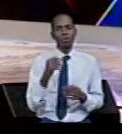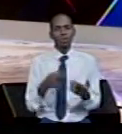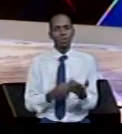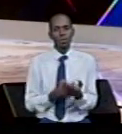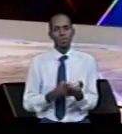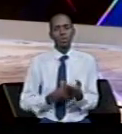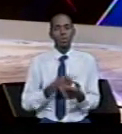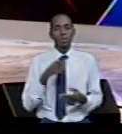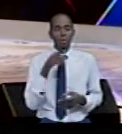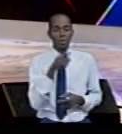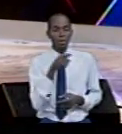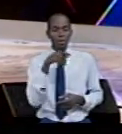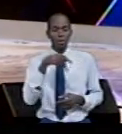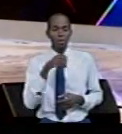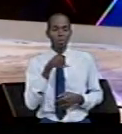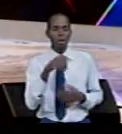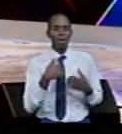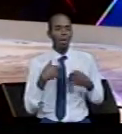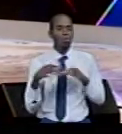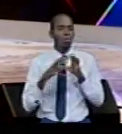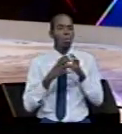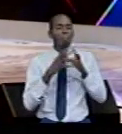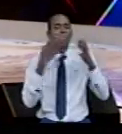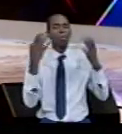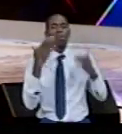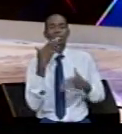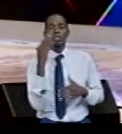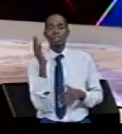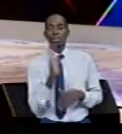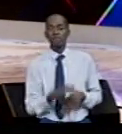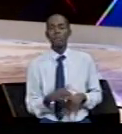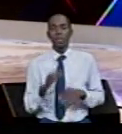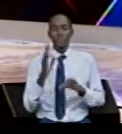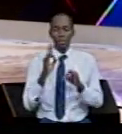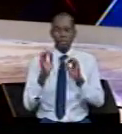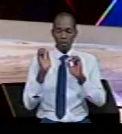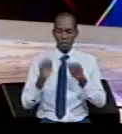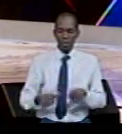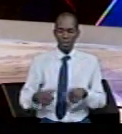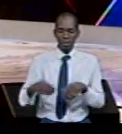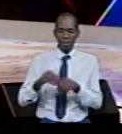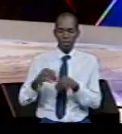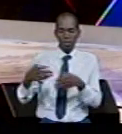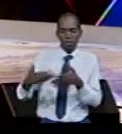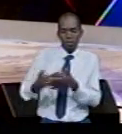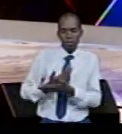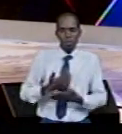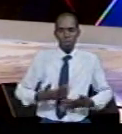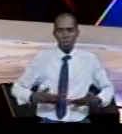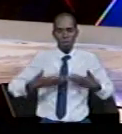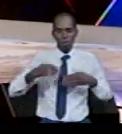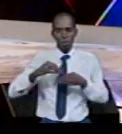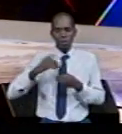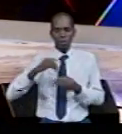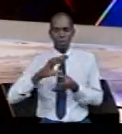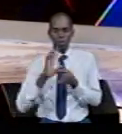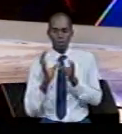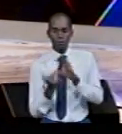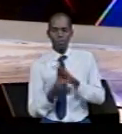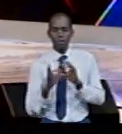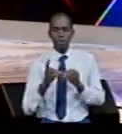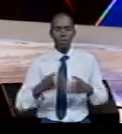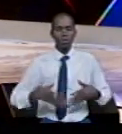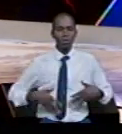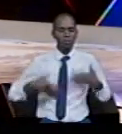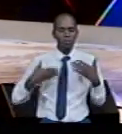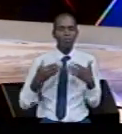done much evil. And if he could, in the new life, in the converted life, in the regenerated life, it